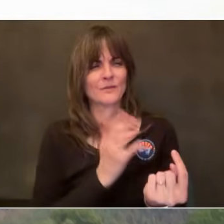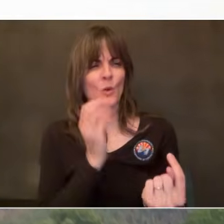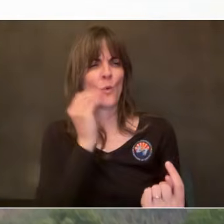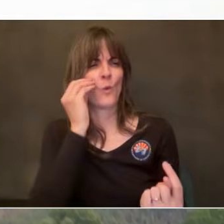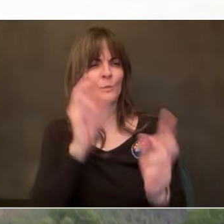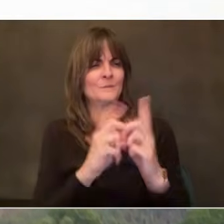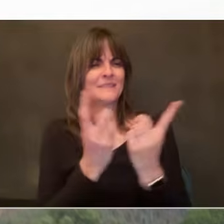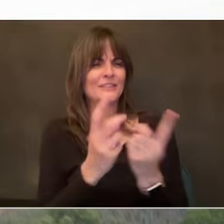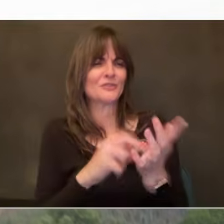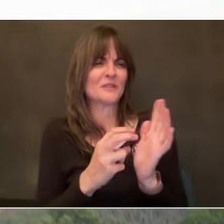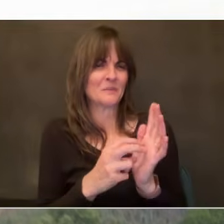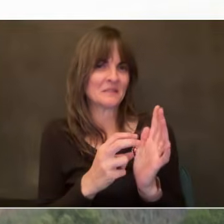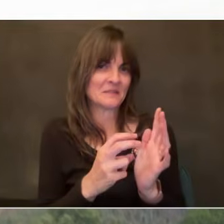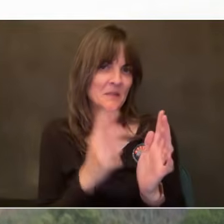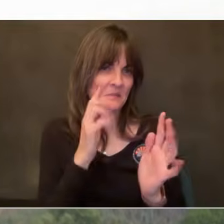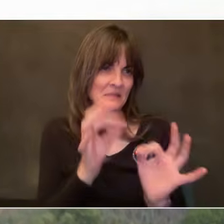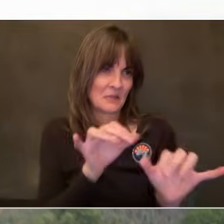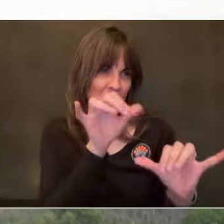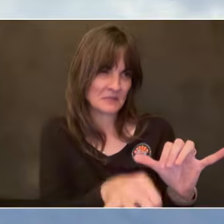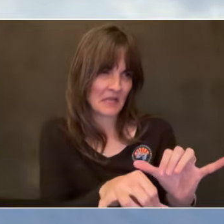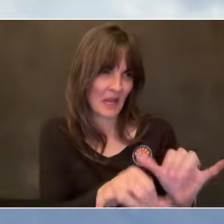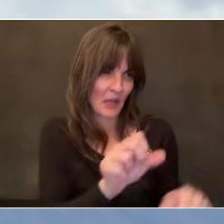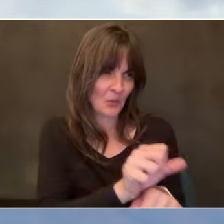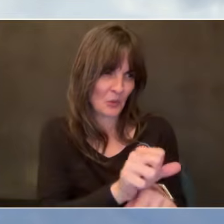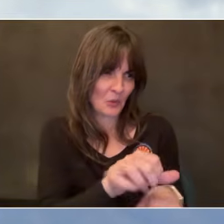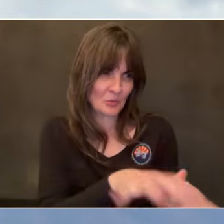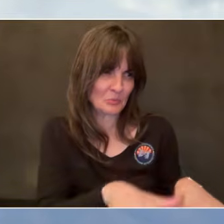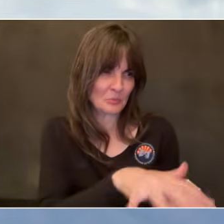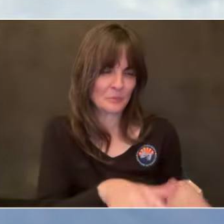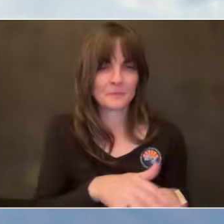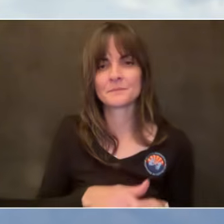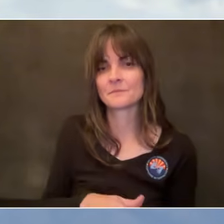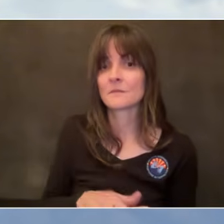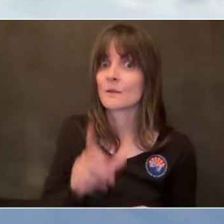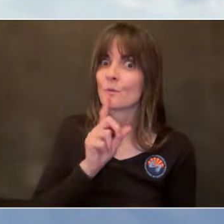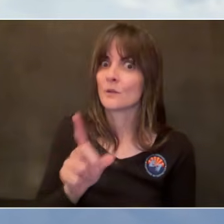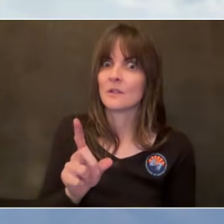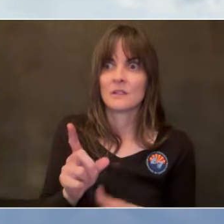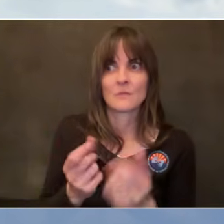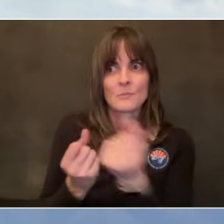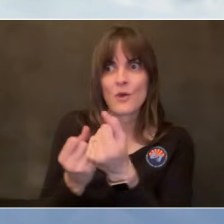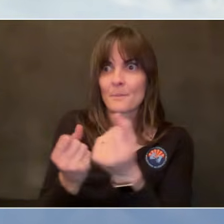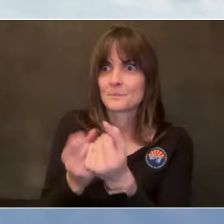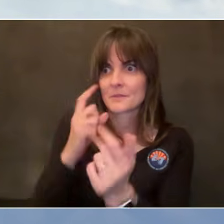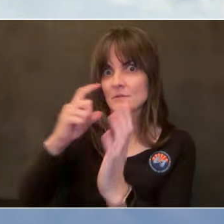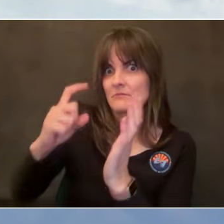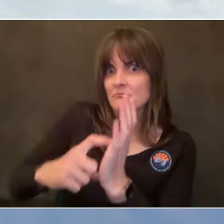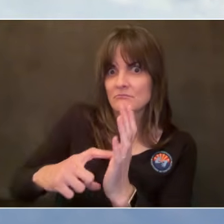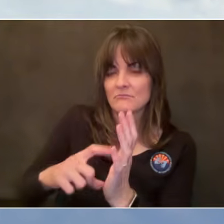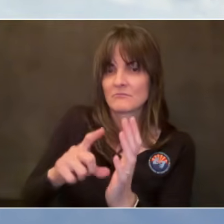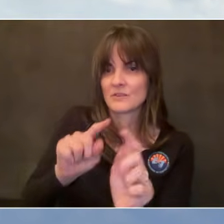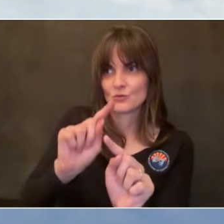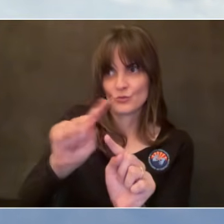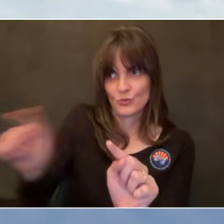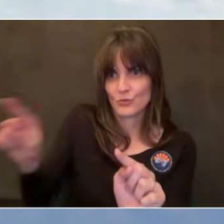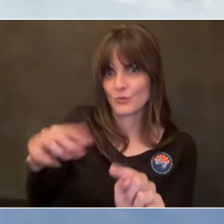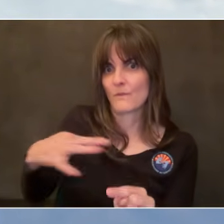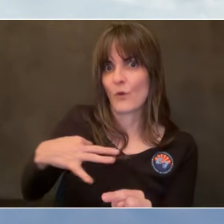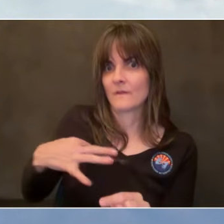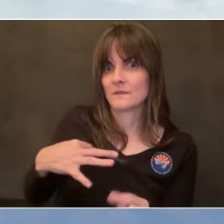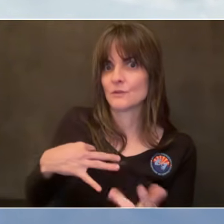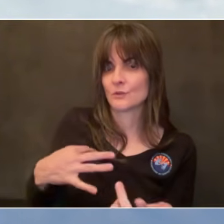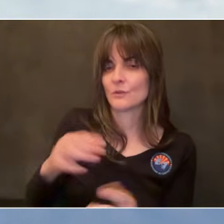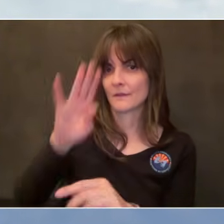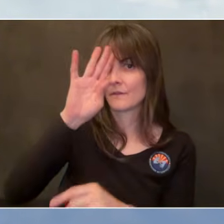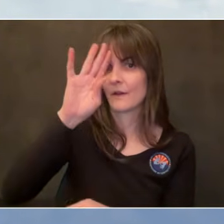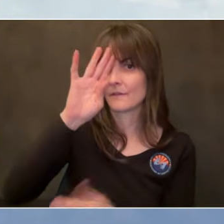our home district. They did what they could to keep us here. So I mean, the props really go to all of the volunteer